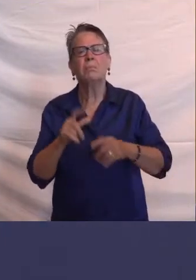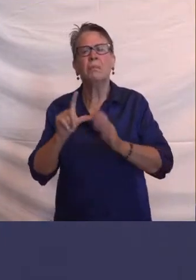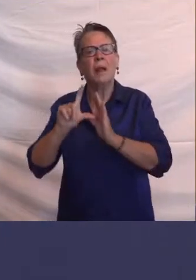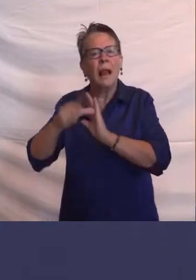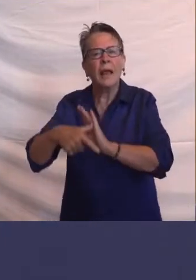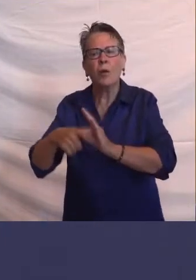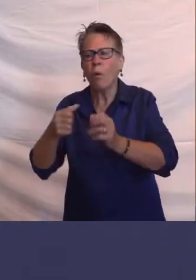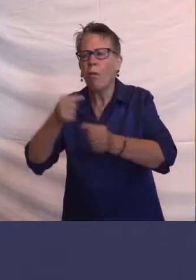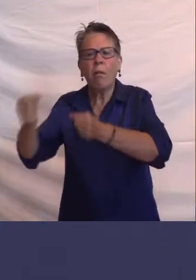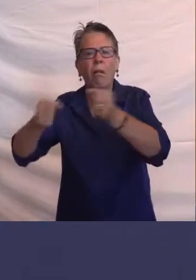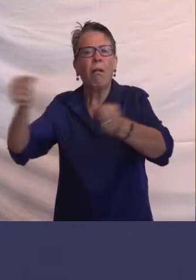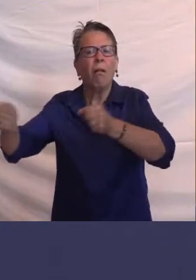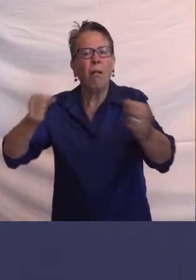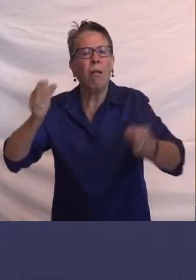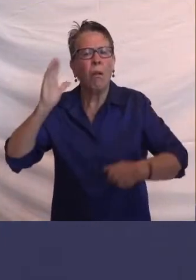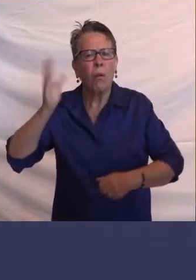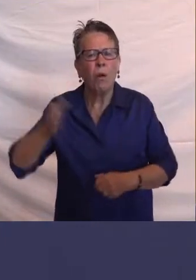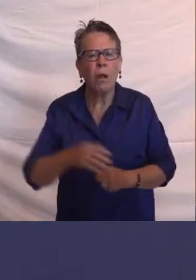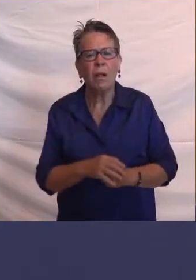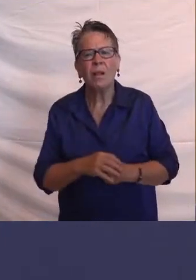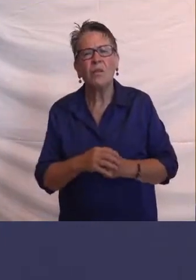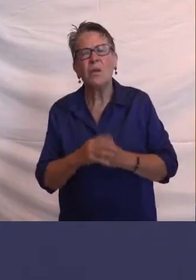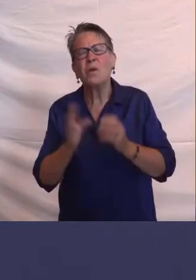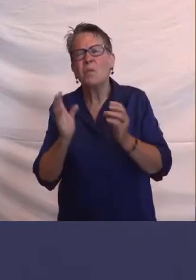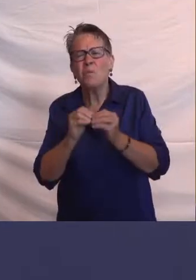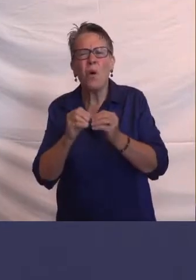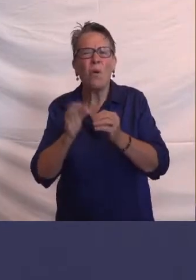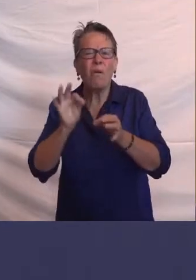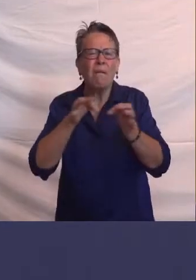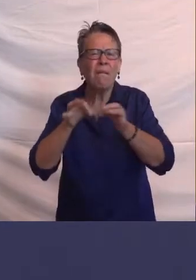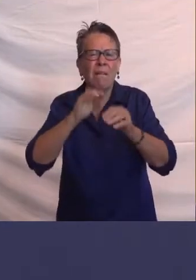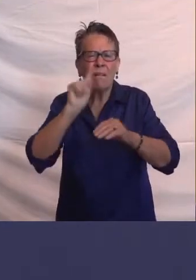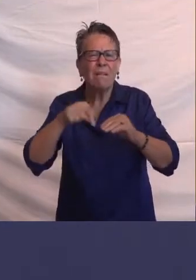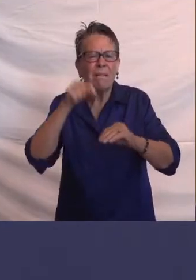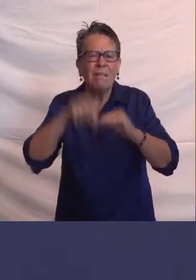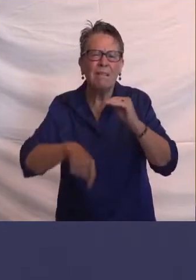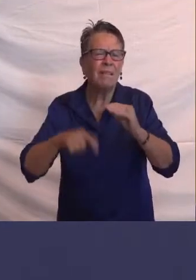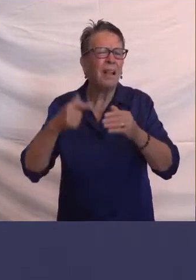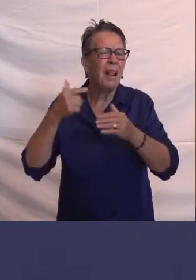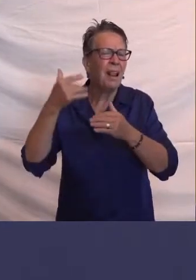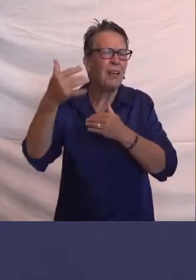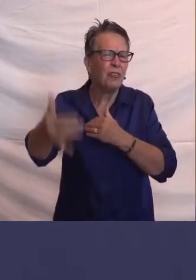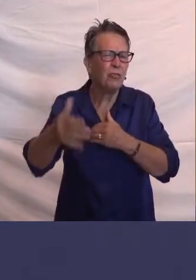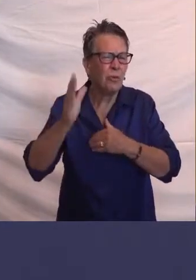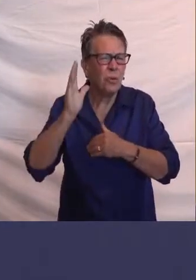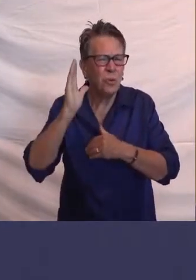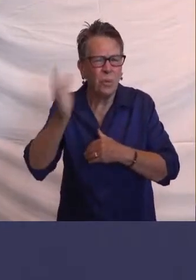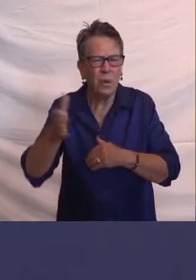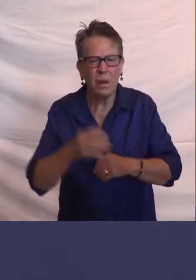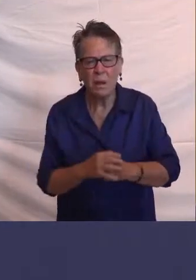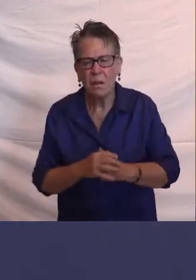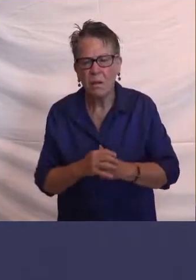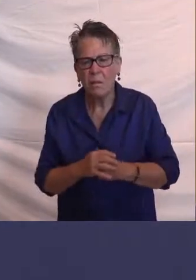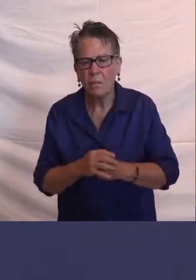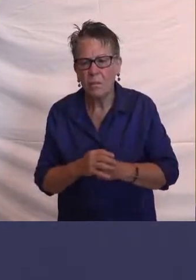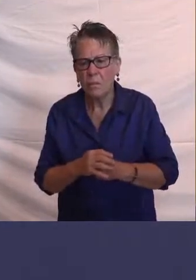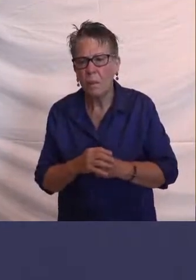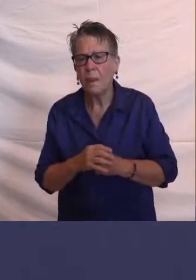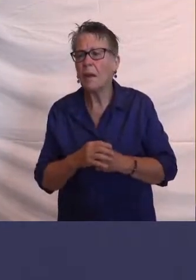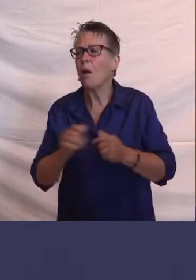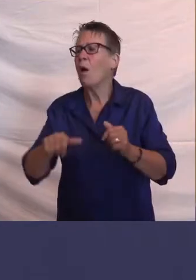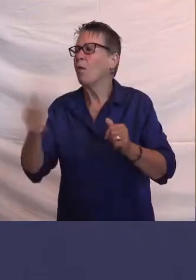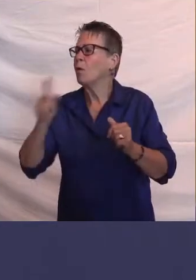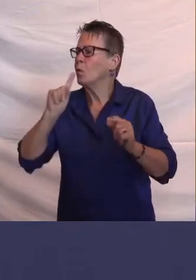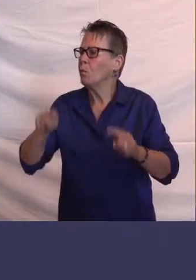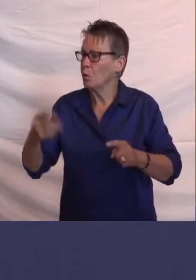couple of weeks makes sense. Dan, if you can help me remember that. Thank you. Daniel, good afternoon. Good afternoon, Governor. So last May,